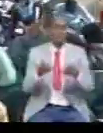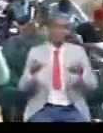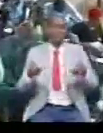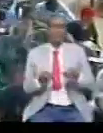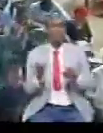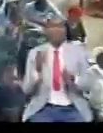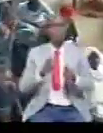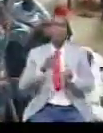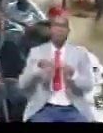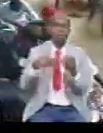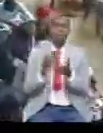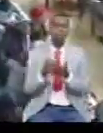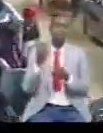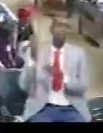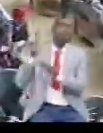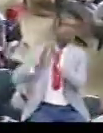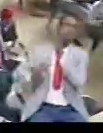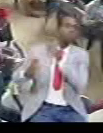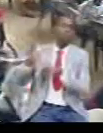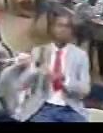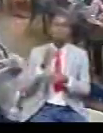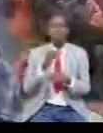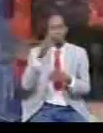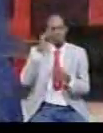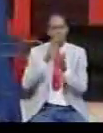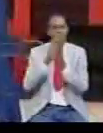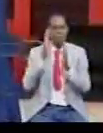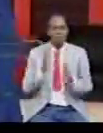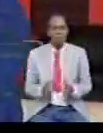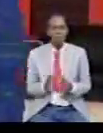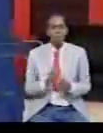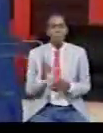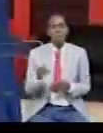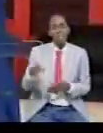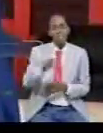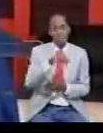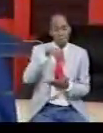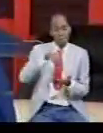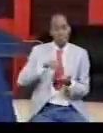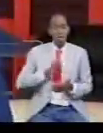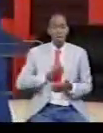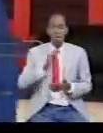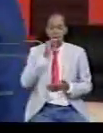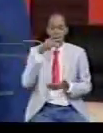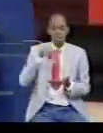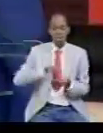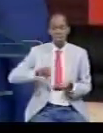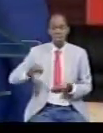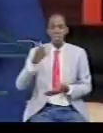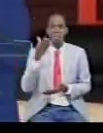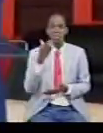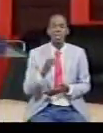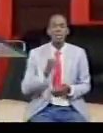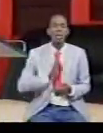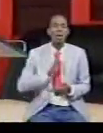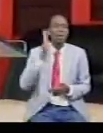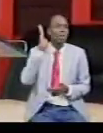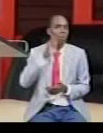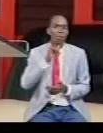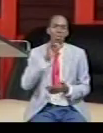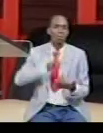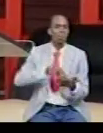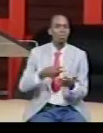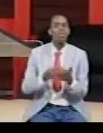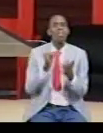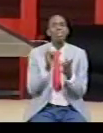those worthies of old, all those saints of old, where they stood, I am standing there. I will not fall. That's